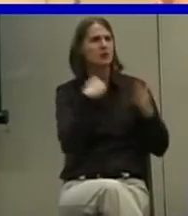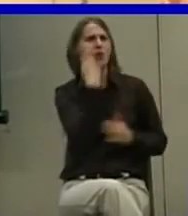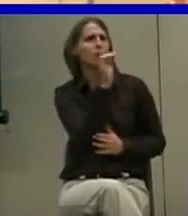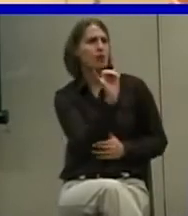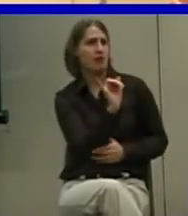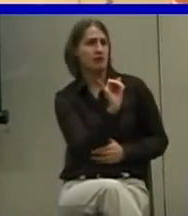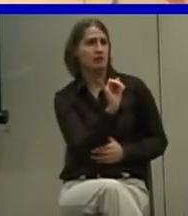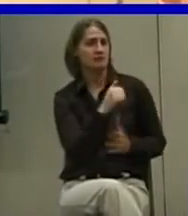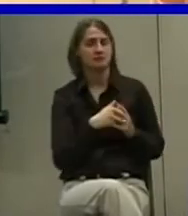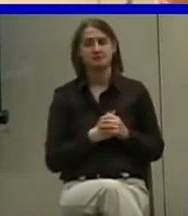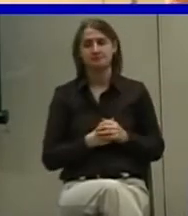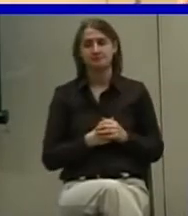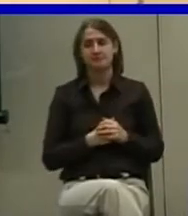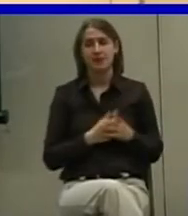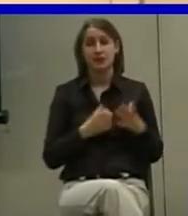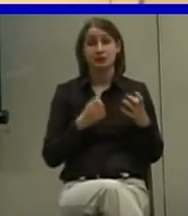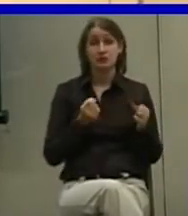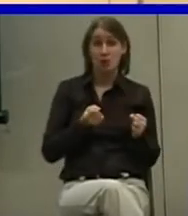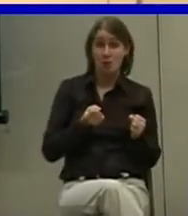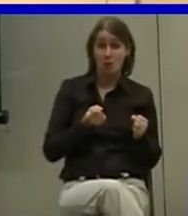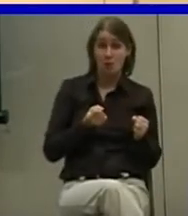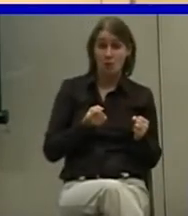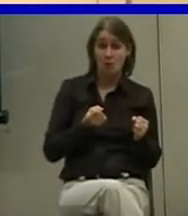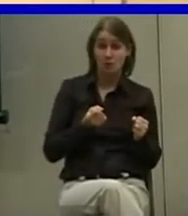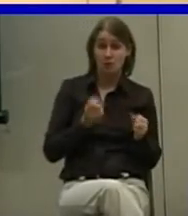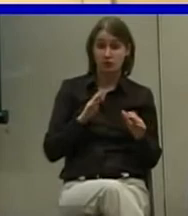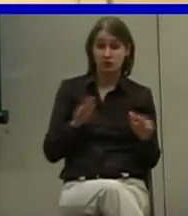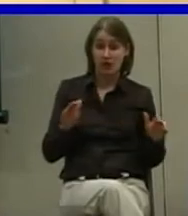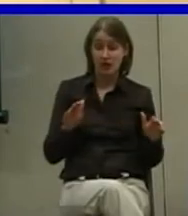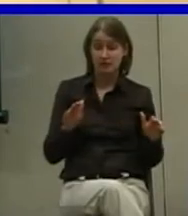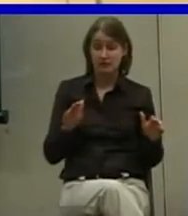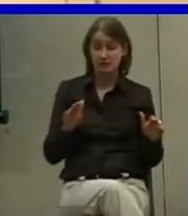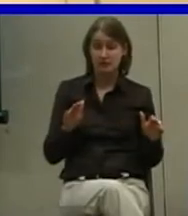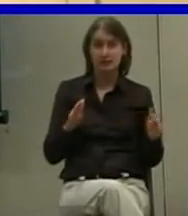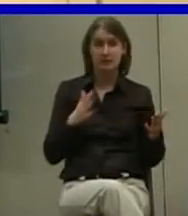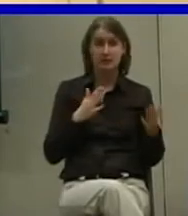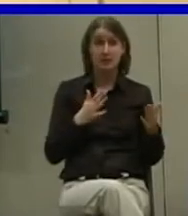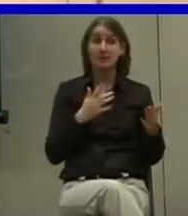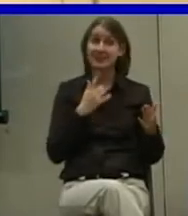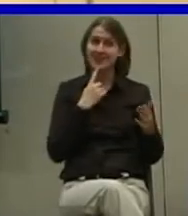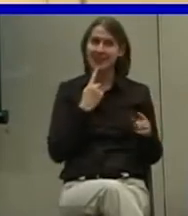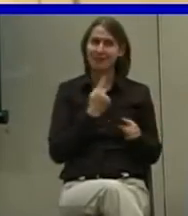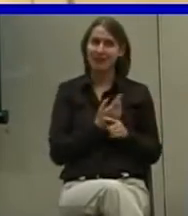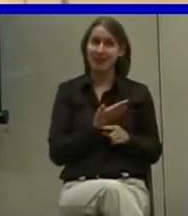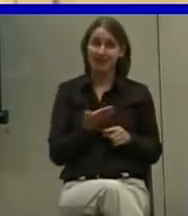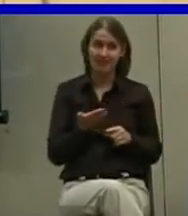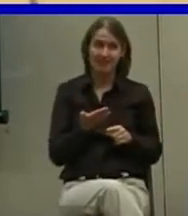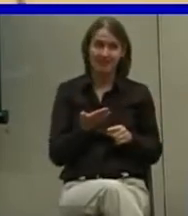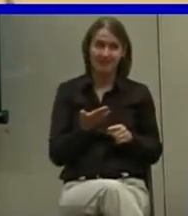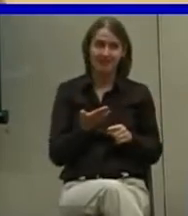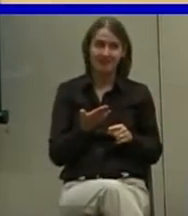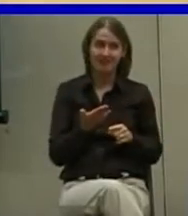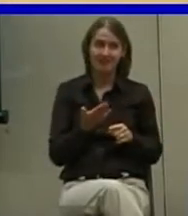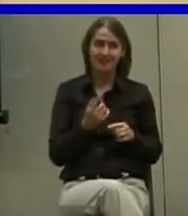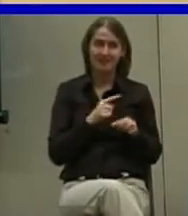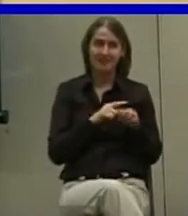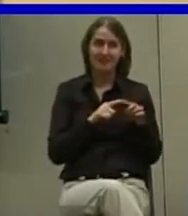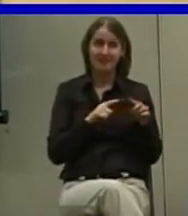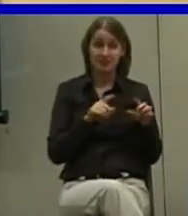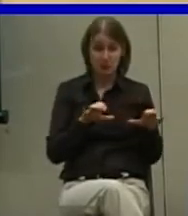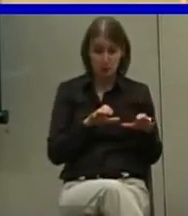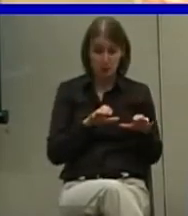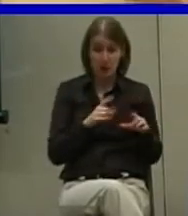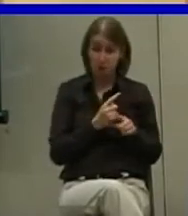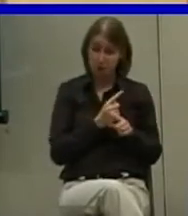like? So that if a kid is saying the right thing and doing it